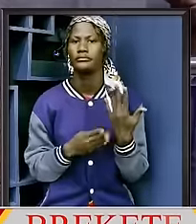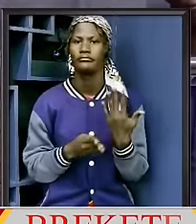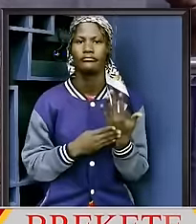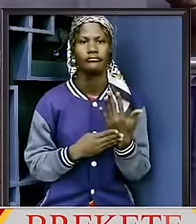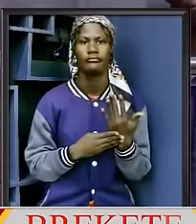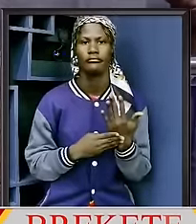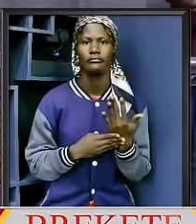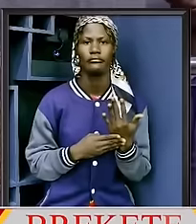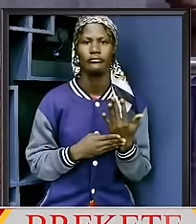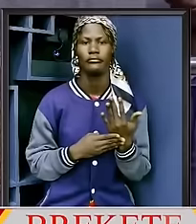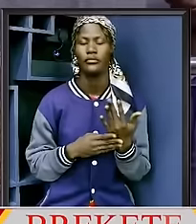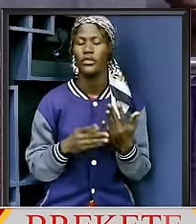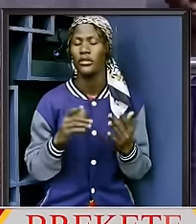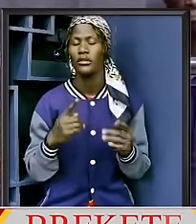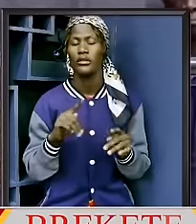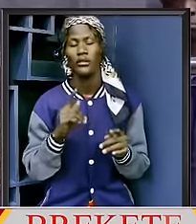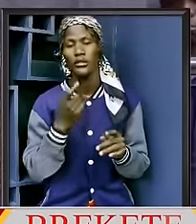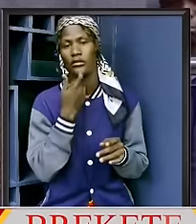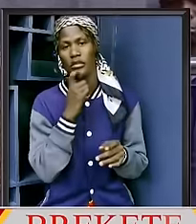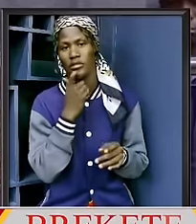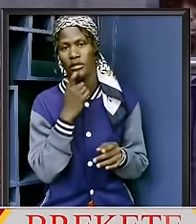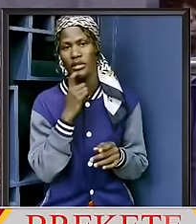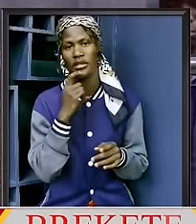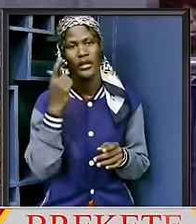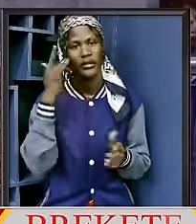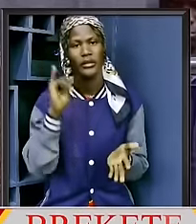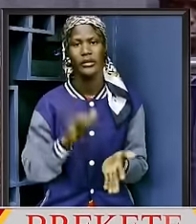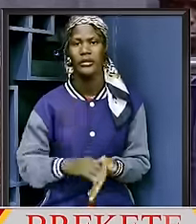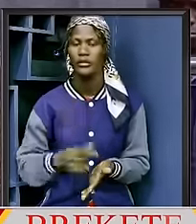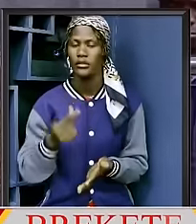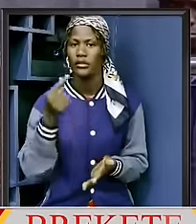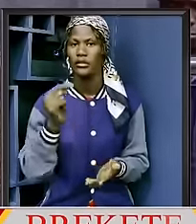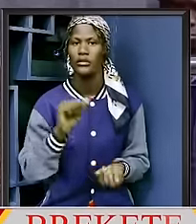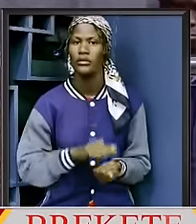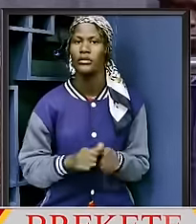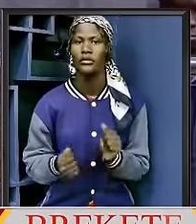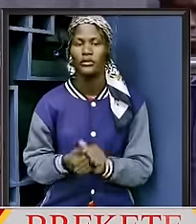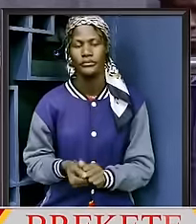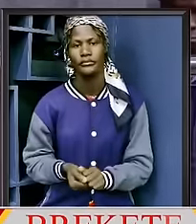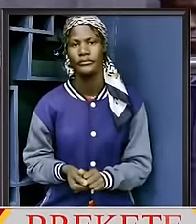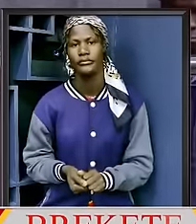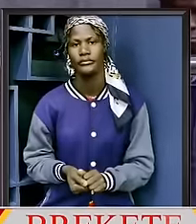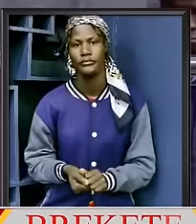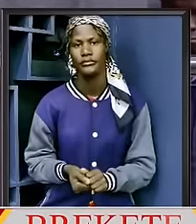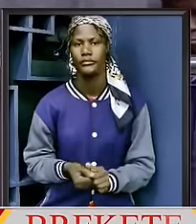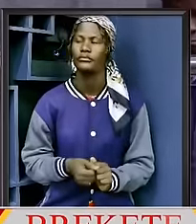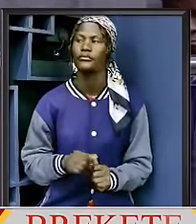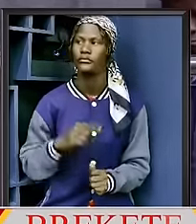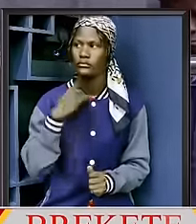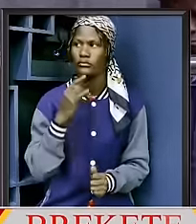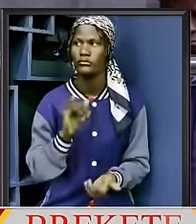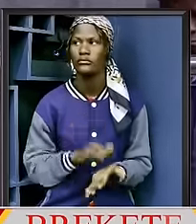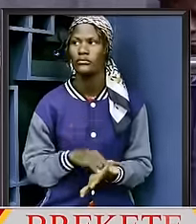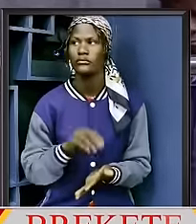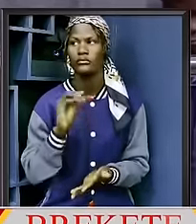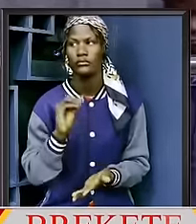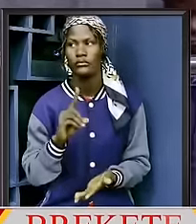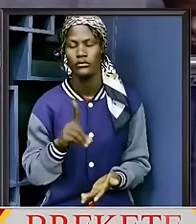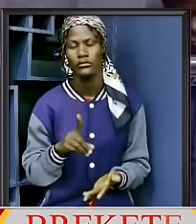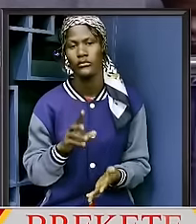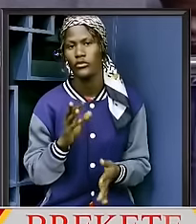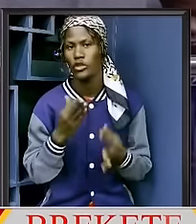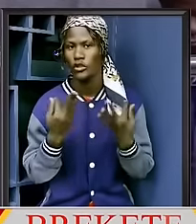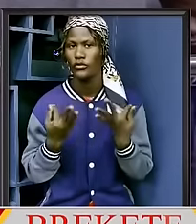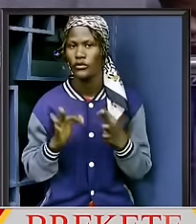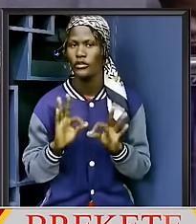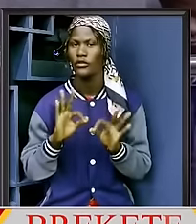say to this extent, this thing they go up. Me, I thought it's a small case. So they freeze their account. I say, okay, IPO, why you people freeze